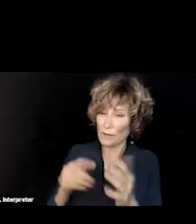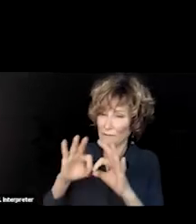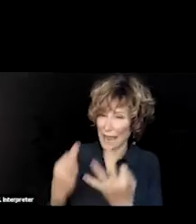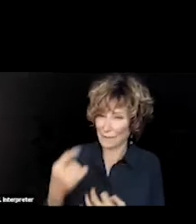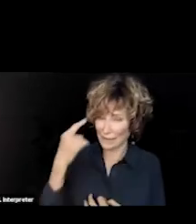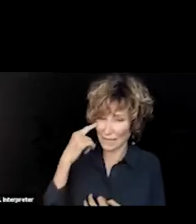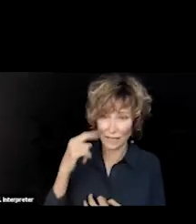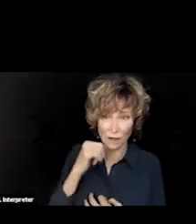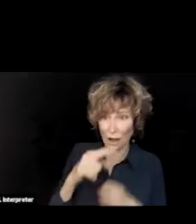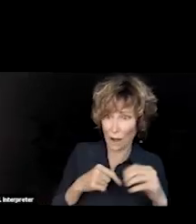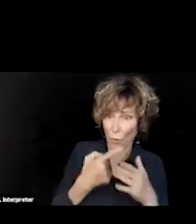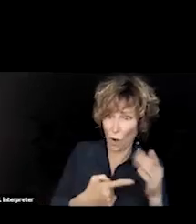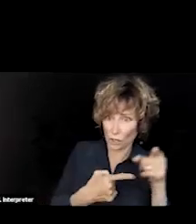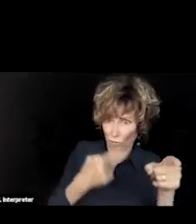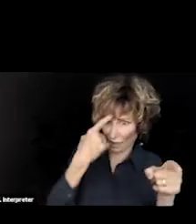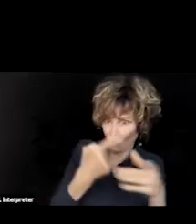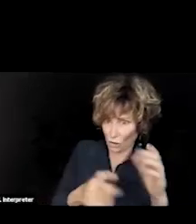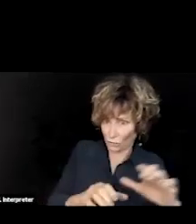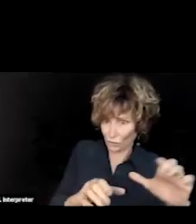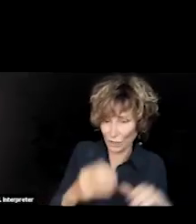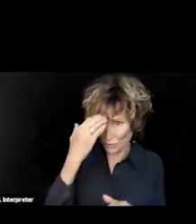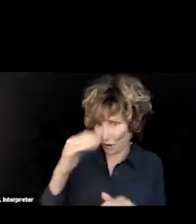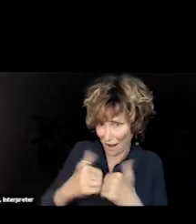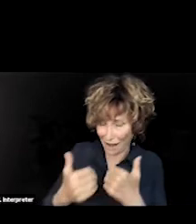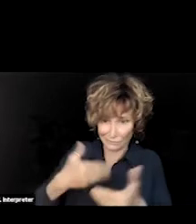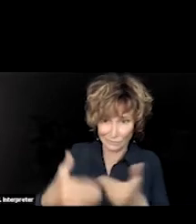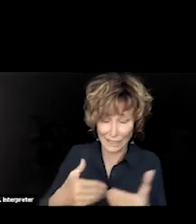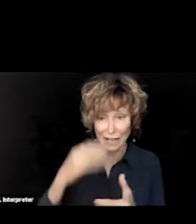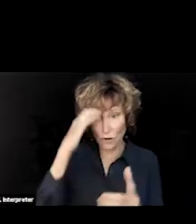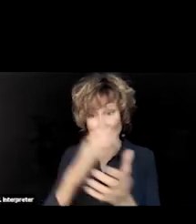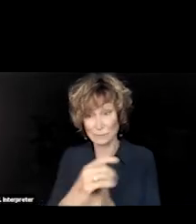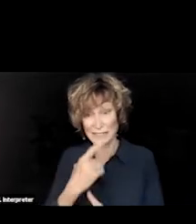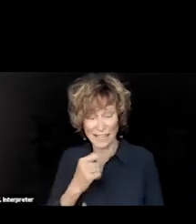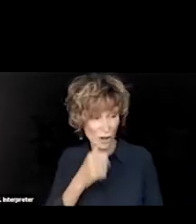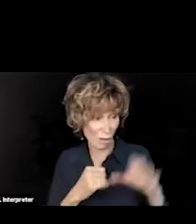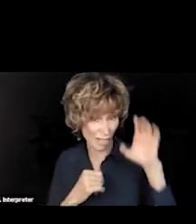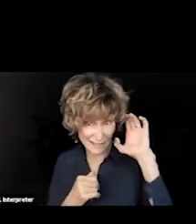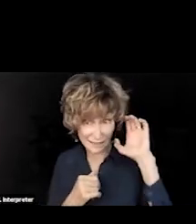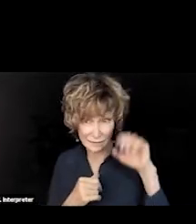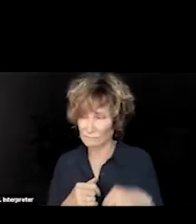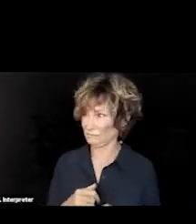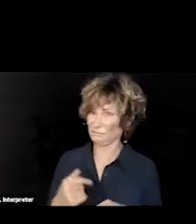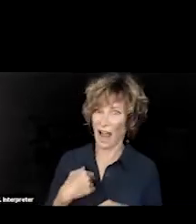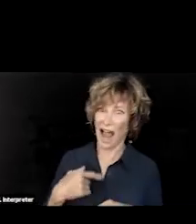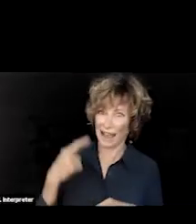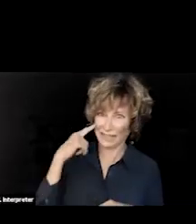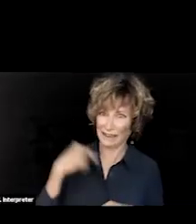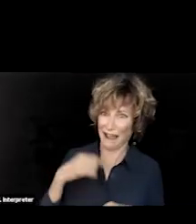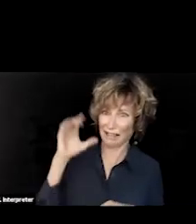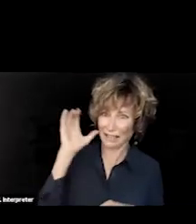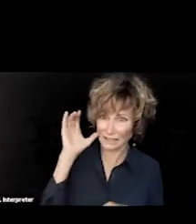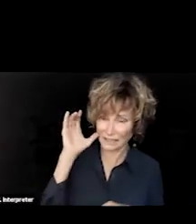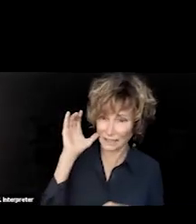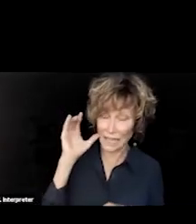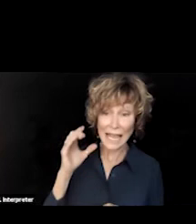you're doing. You know how it goes. If your spouse says you don't listen and you think you do, if